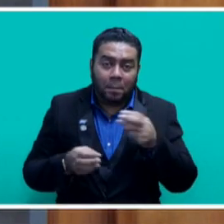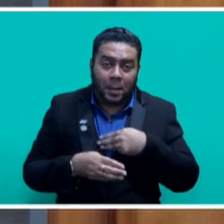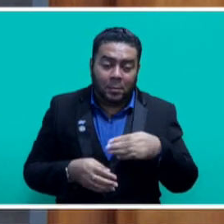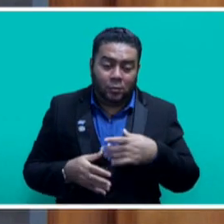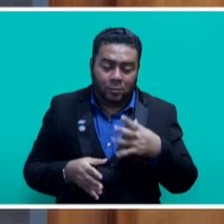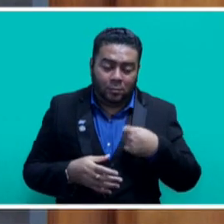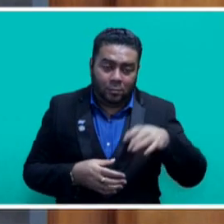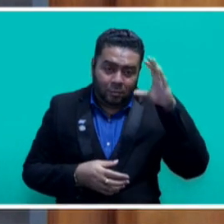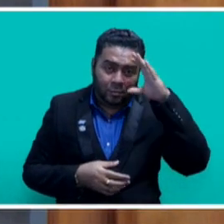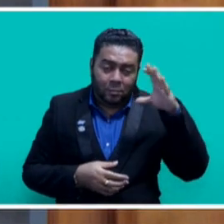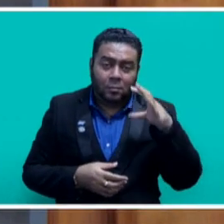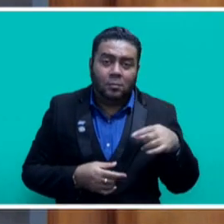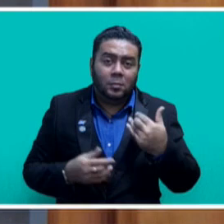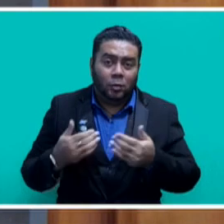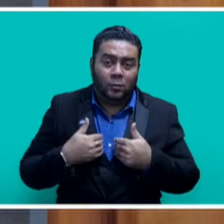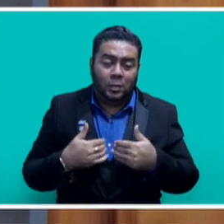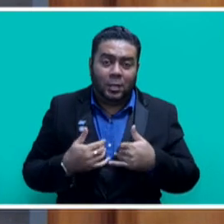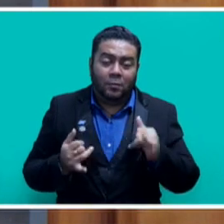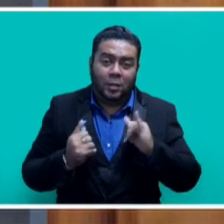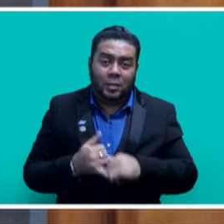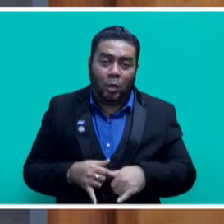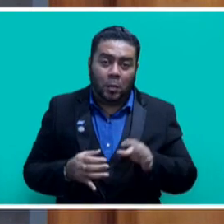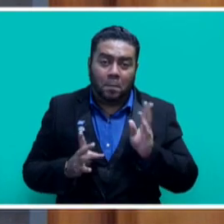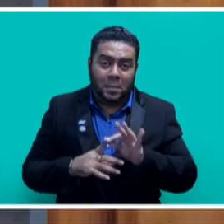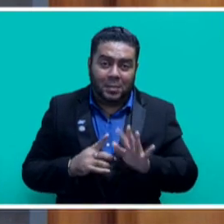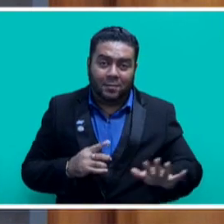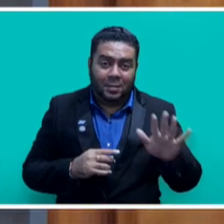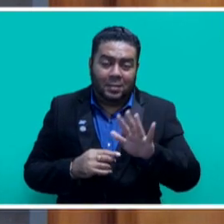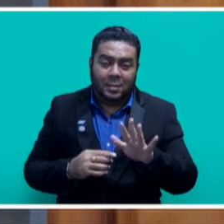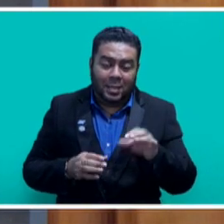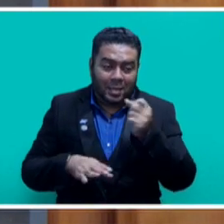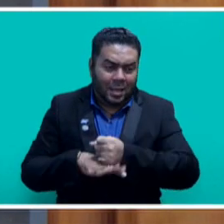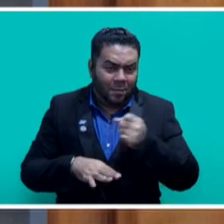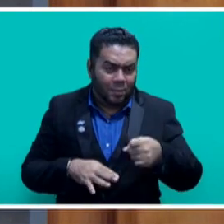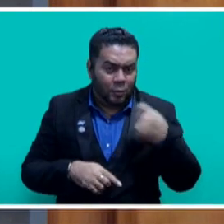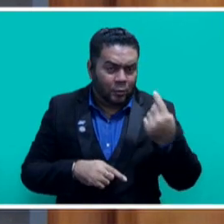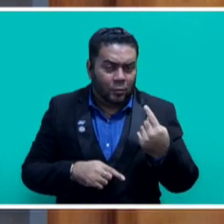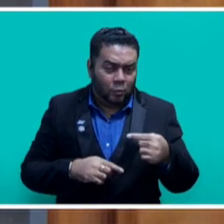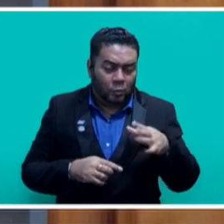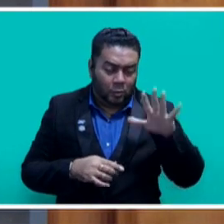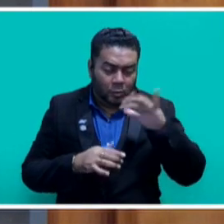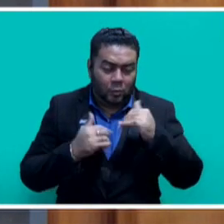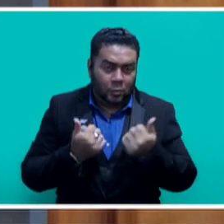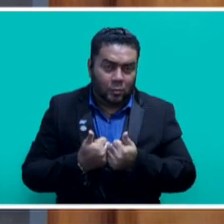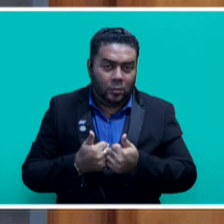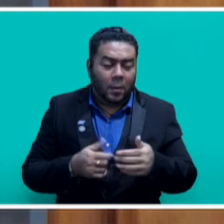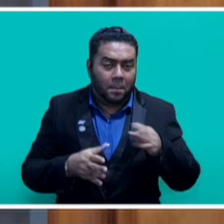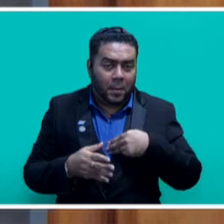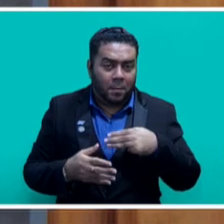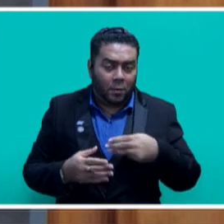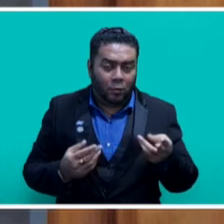country, the University of the South Pacific, the government of Fiji not only agreed to be a member of USP